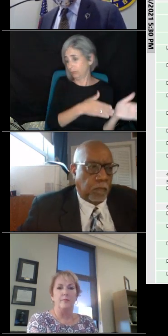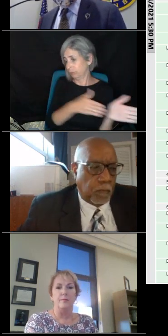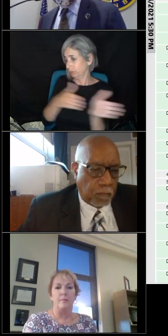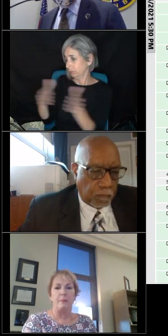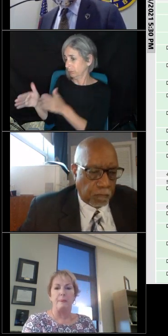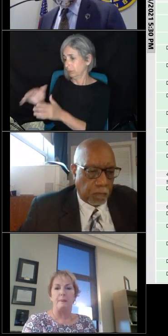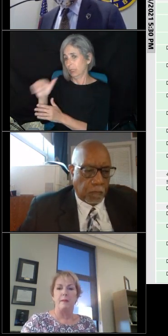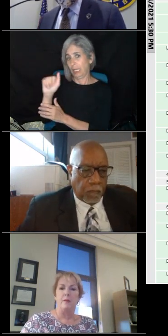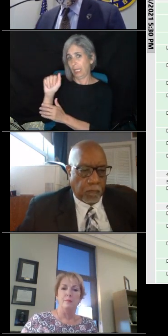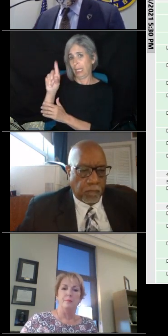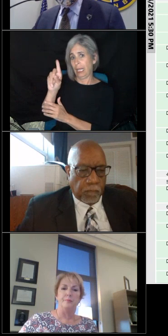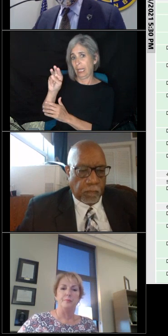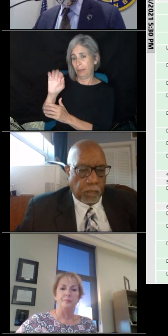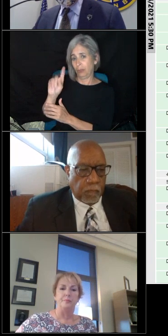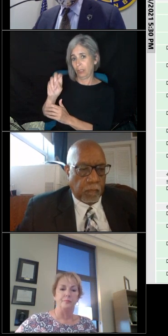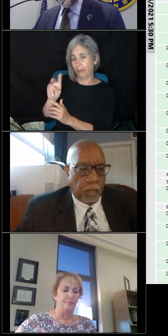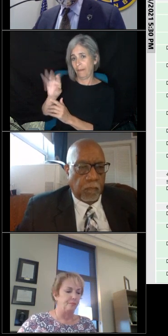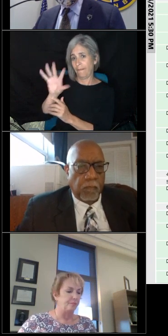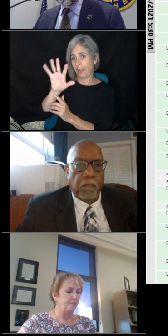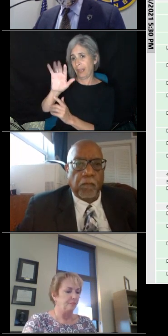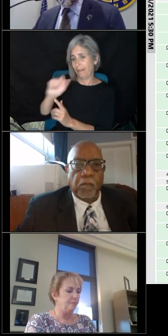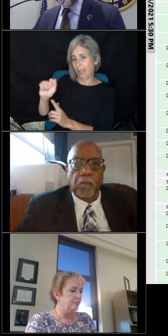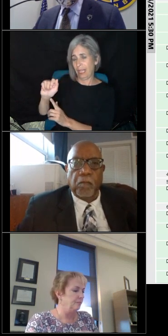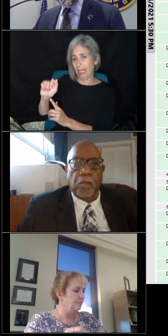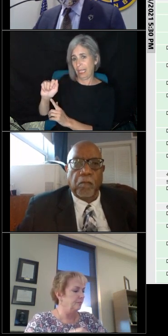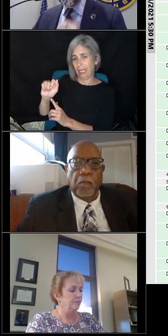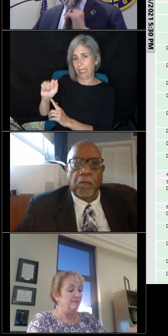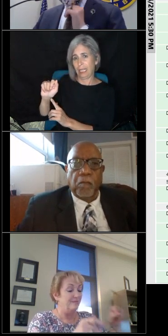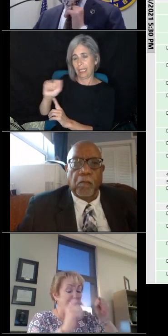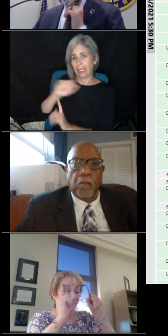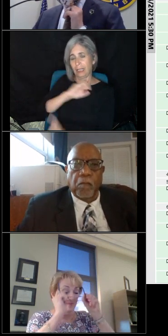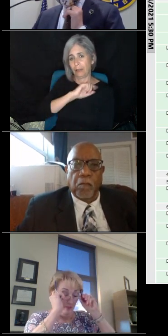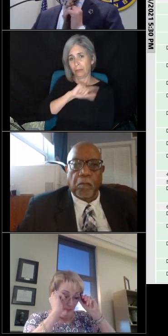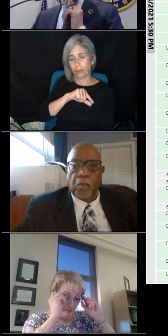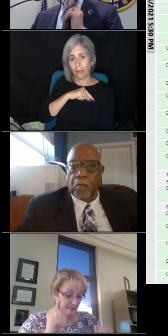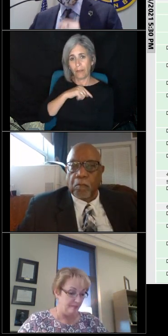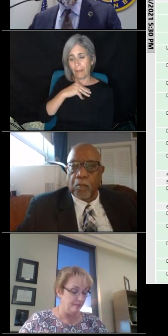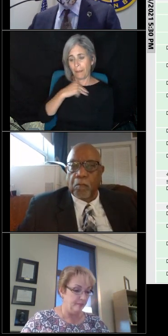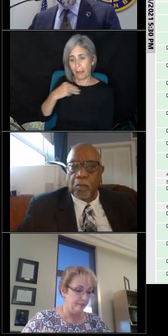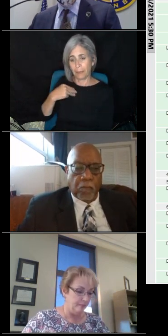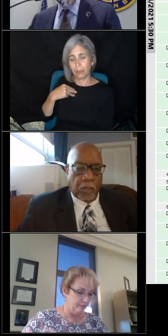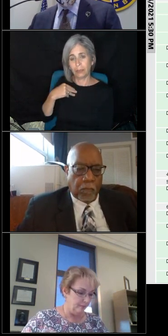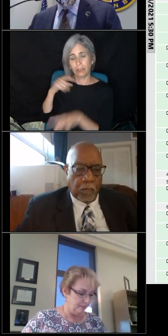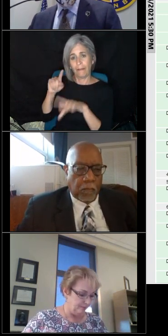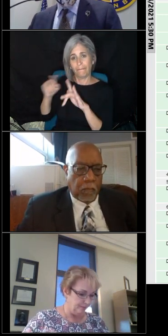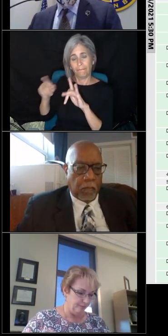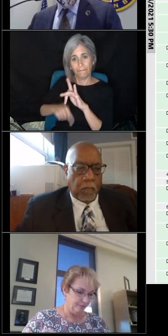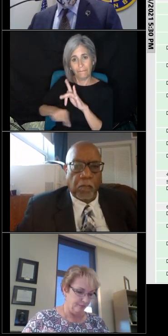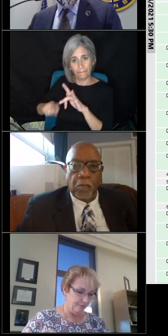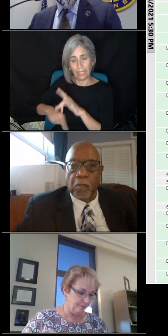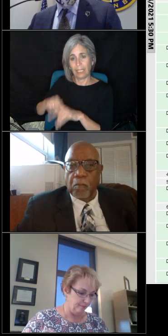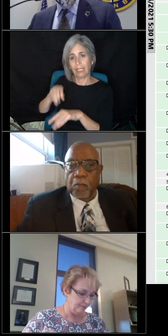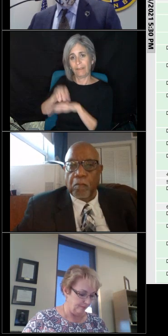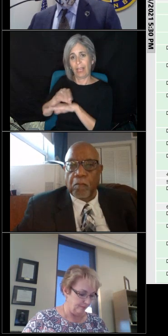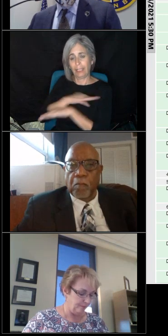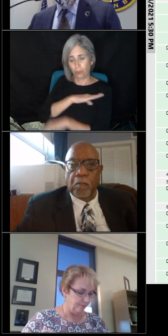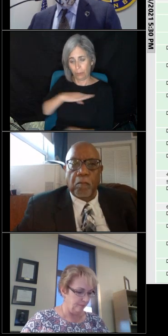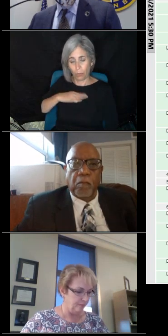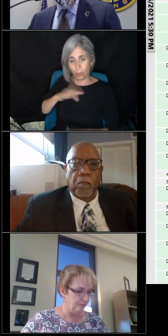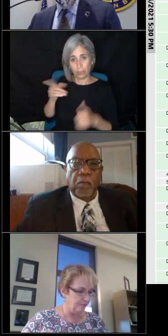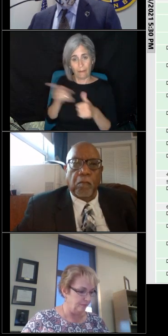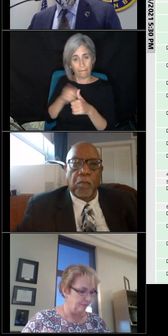administrative item 5A, appoint of eligible members of the community to serve in vacant positions in city advisory boards. Our